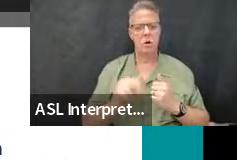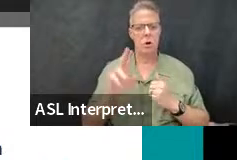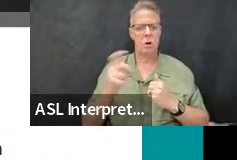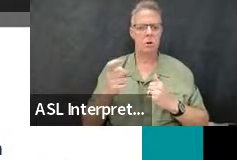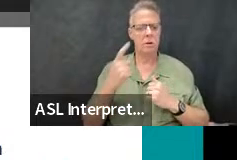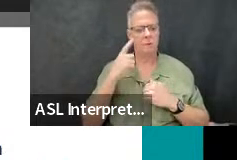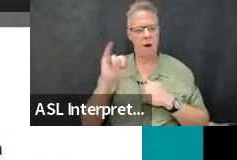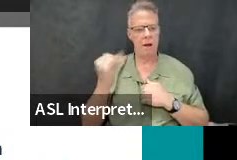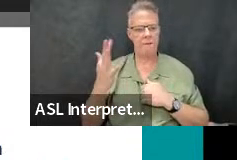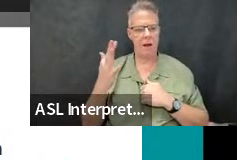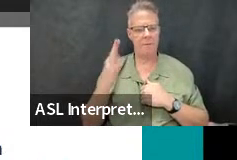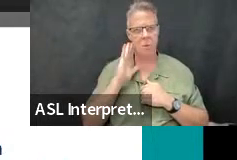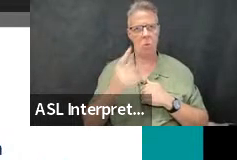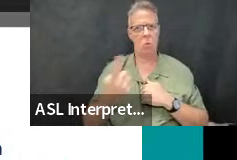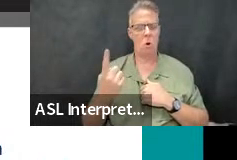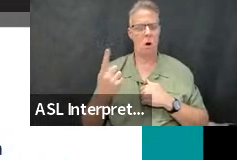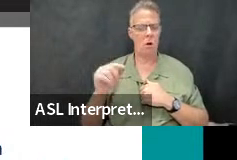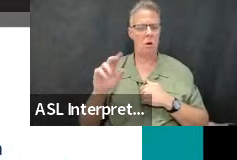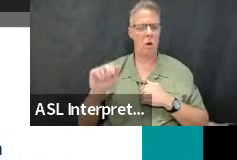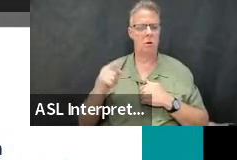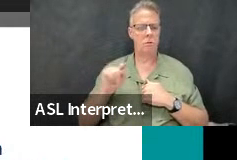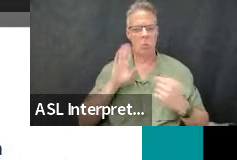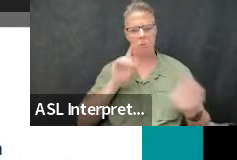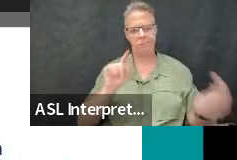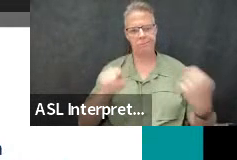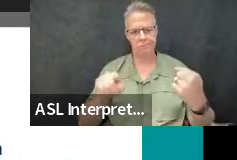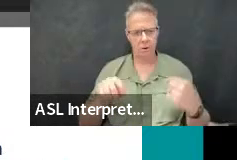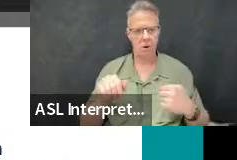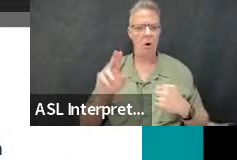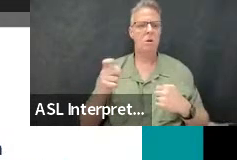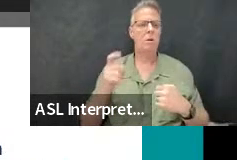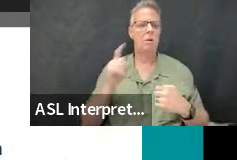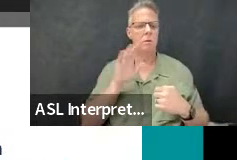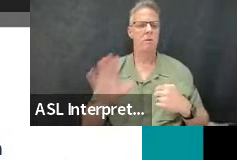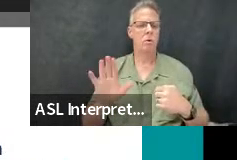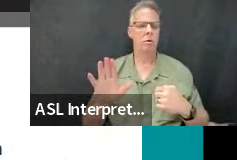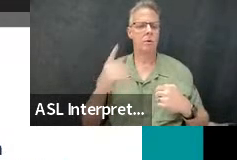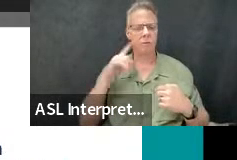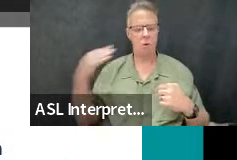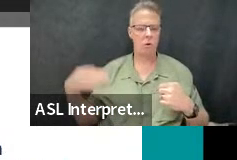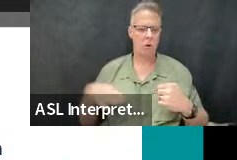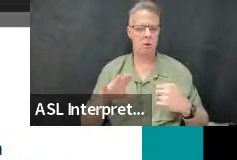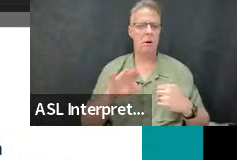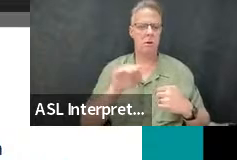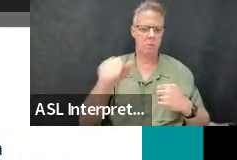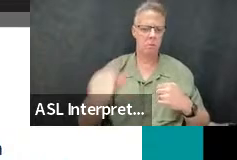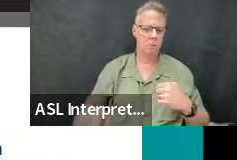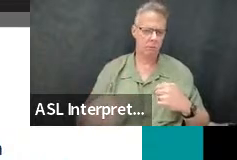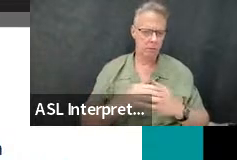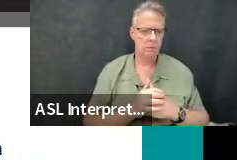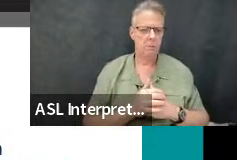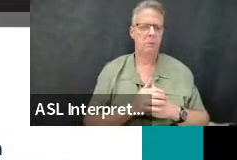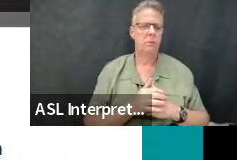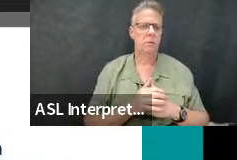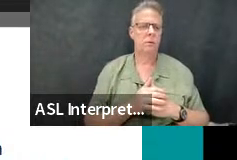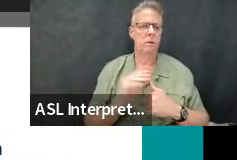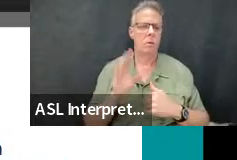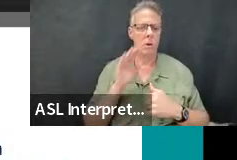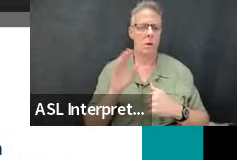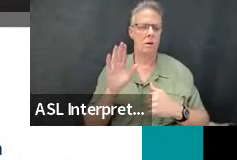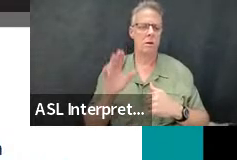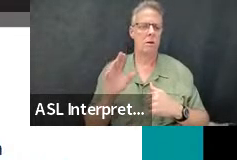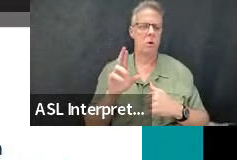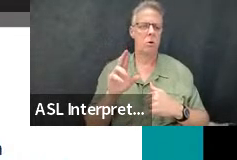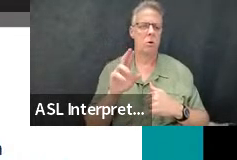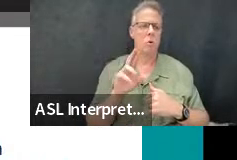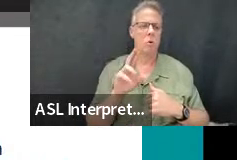I-5 with at least 1 aux lane in each direction, and aux lane is a ramp-to-ramp connection. And also includes variable rate tolling